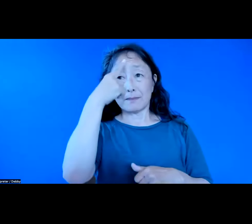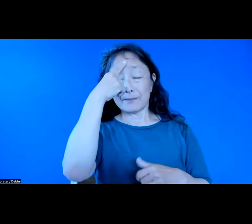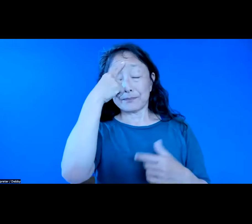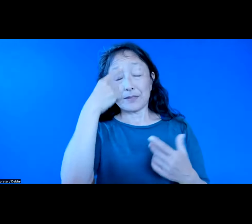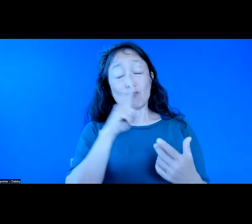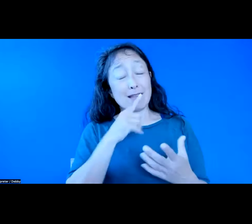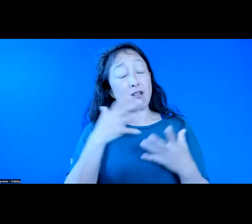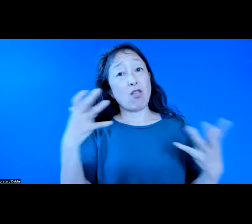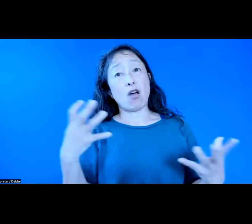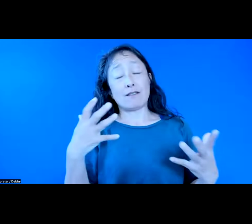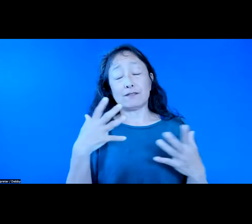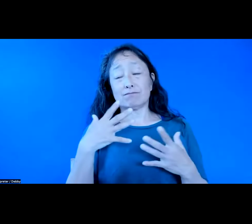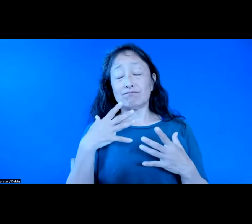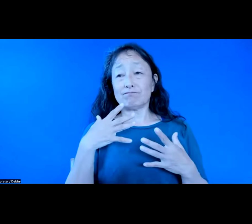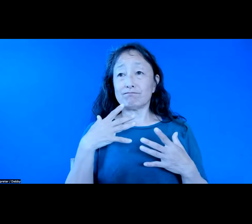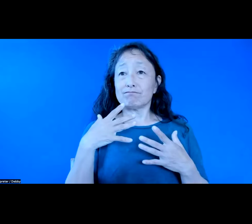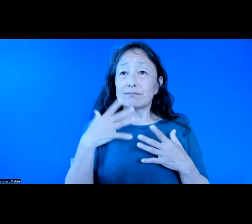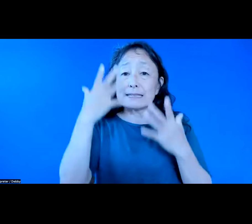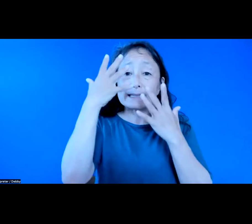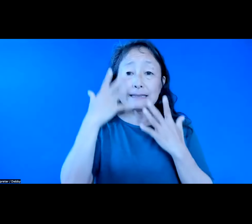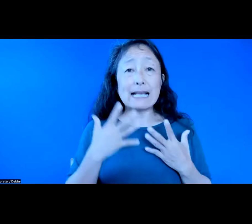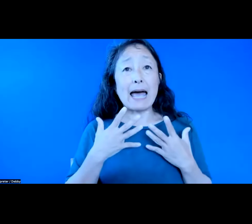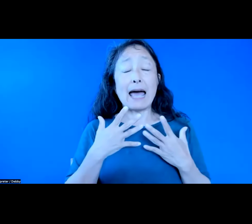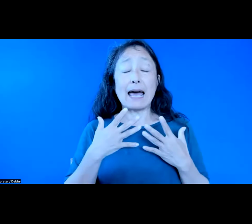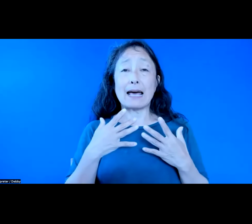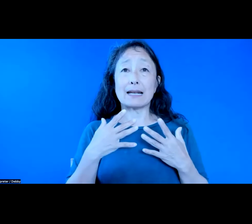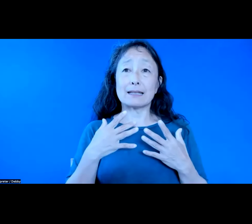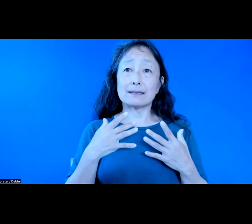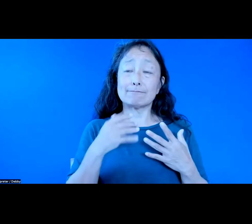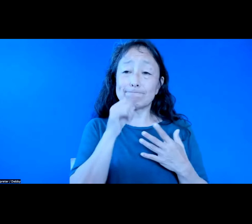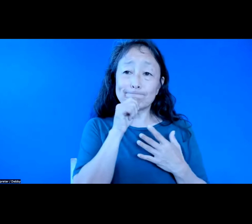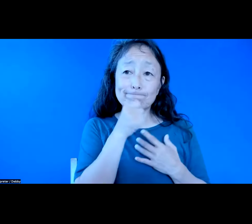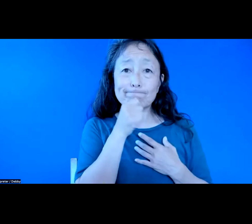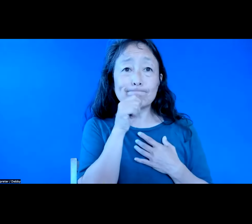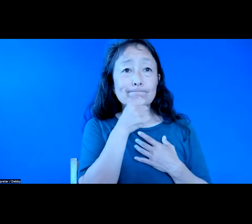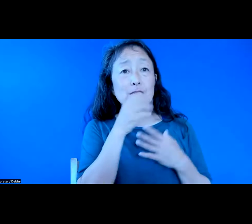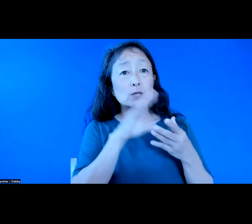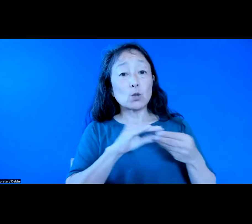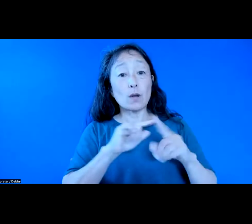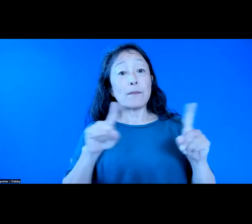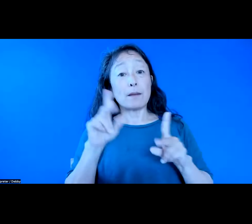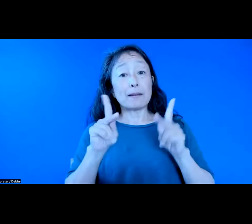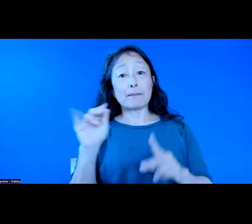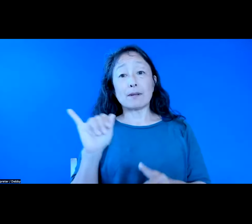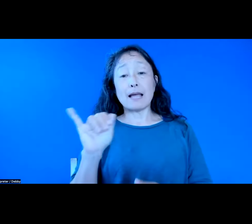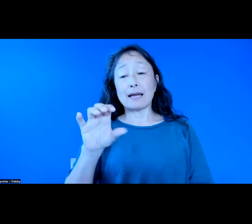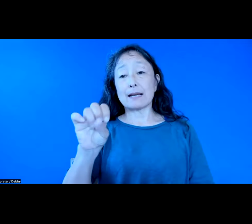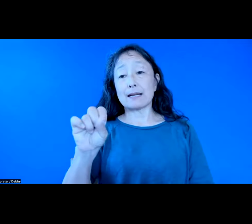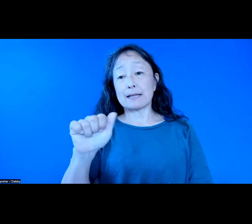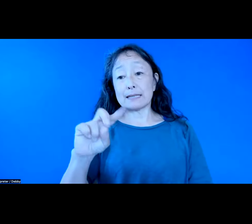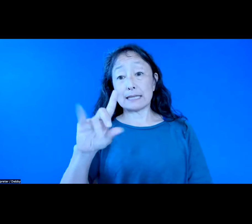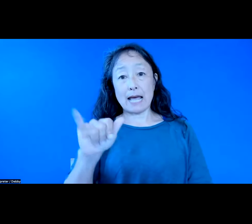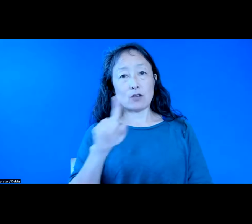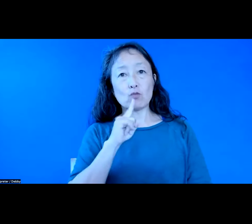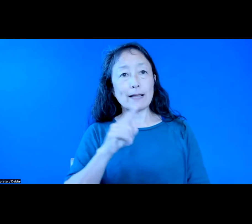sad, negative history, but yet people like Sandy are pushing it on to bring folks home, and then